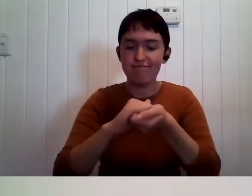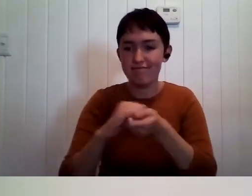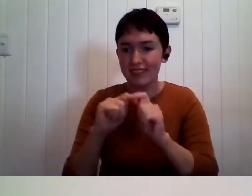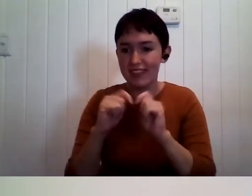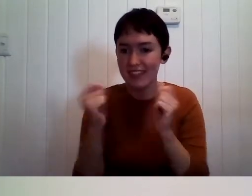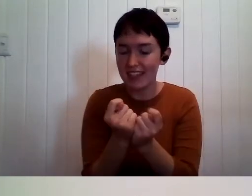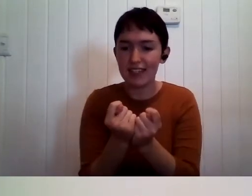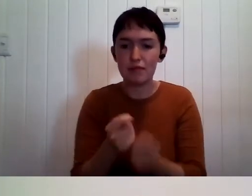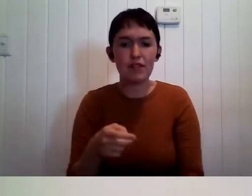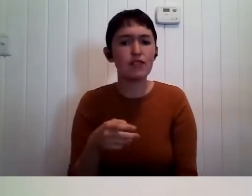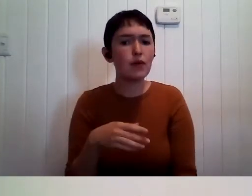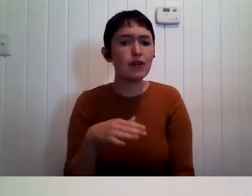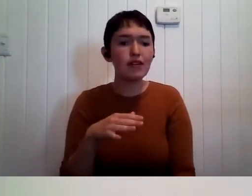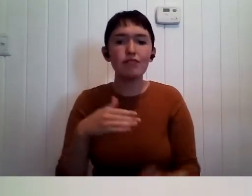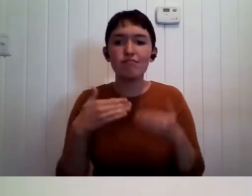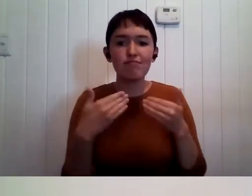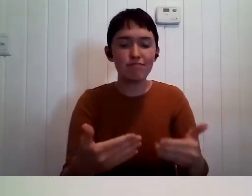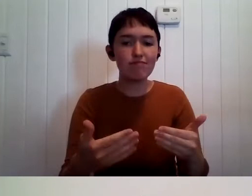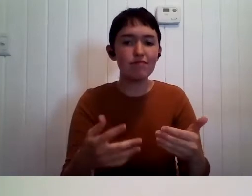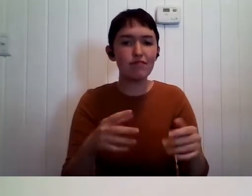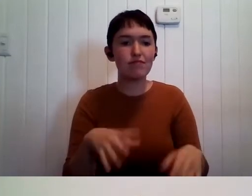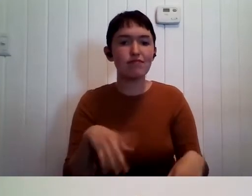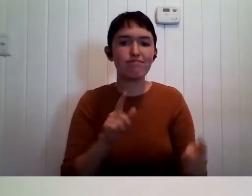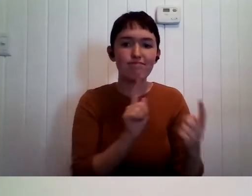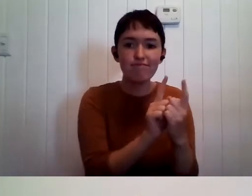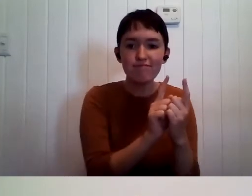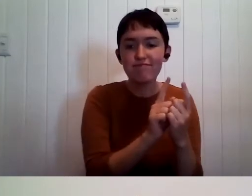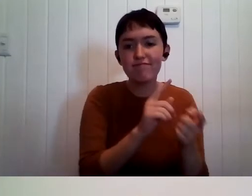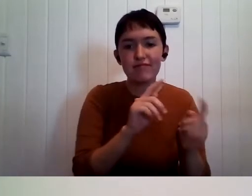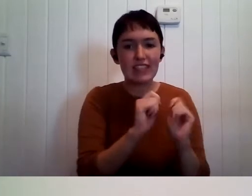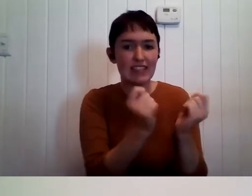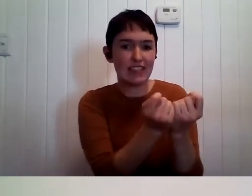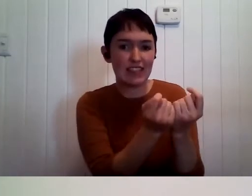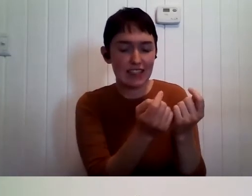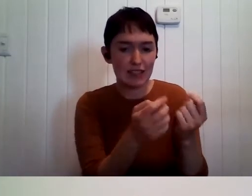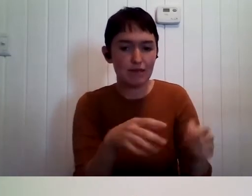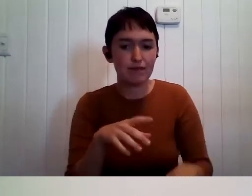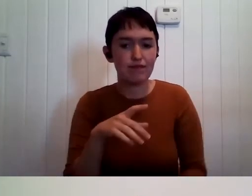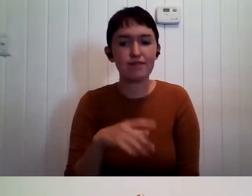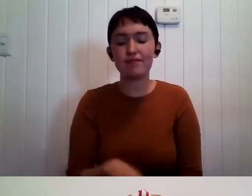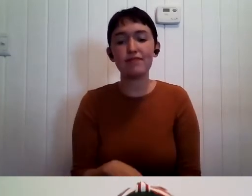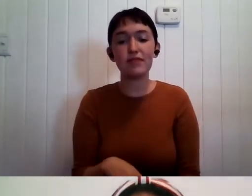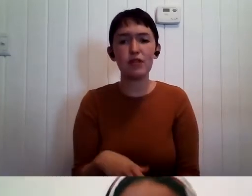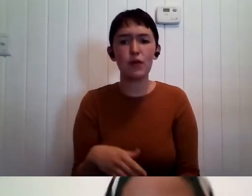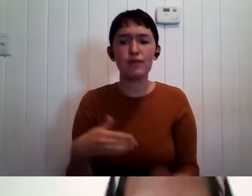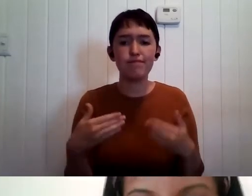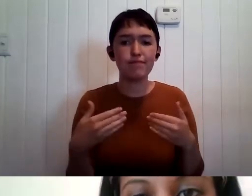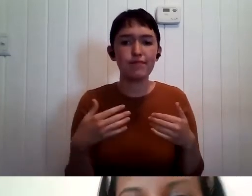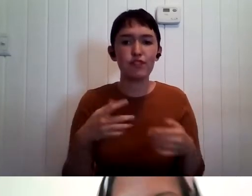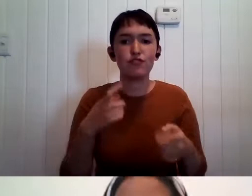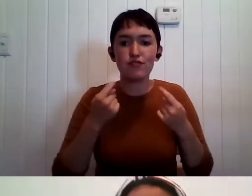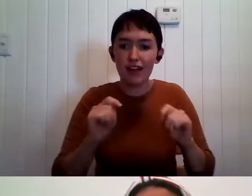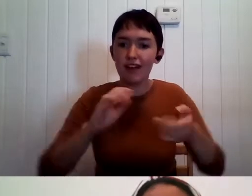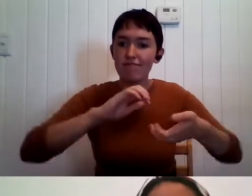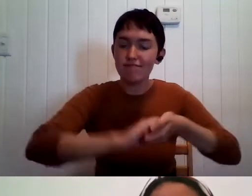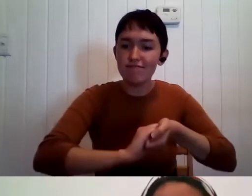me troubleshoot or figure out what went wrong. And so I think a big part of being a scientist is being open to collaborate, open to making